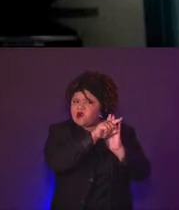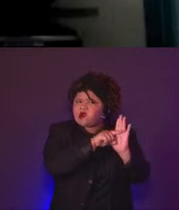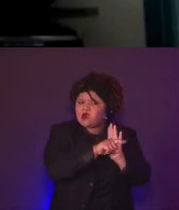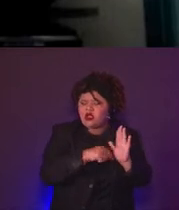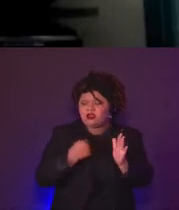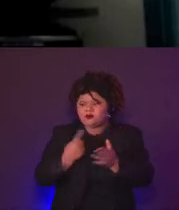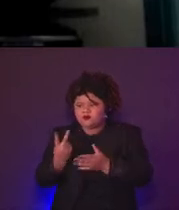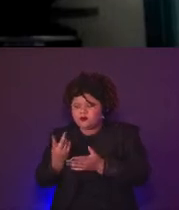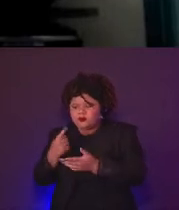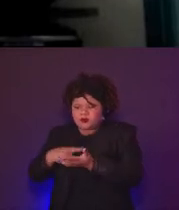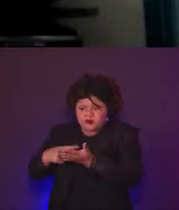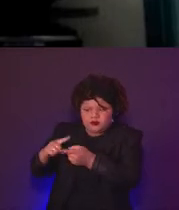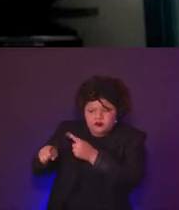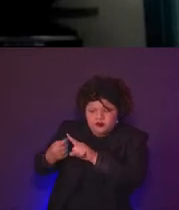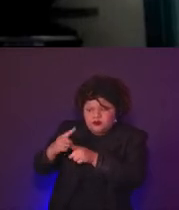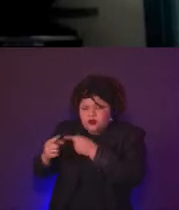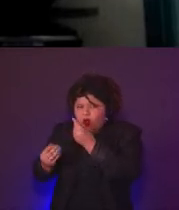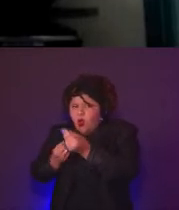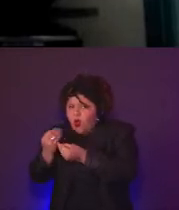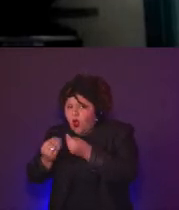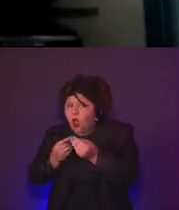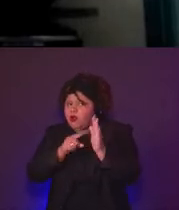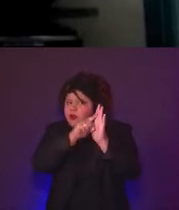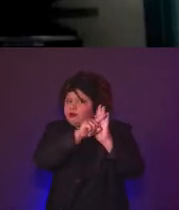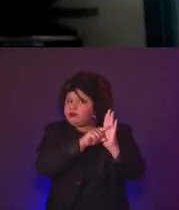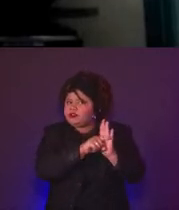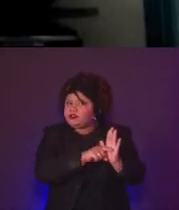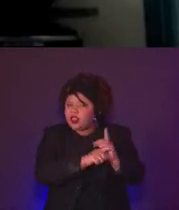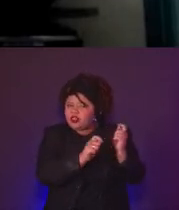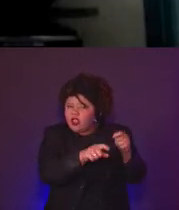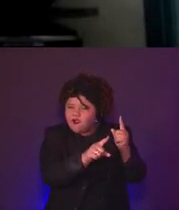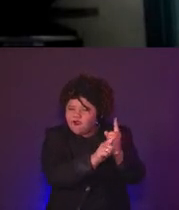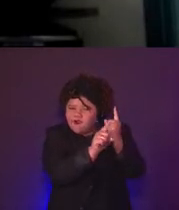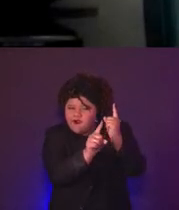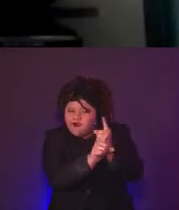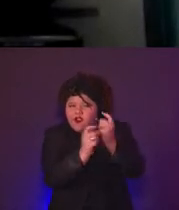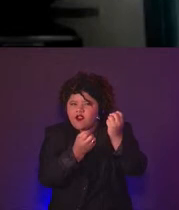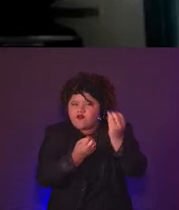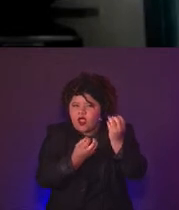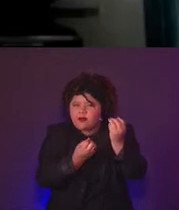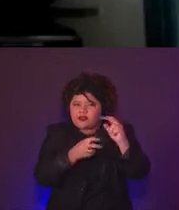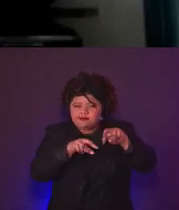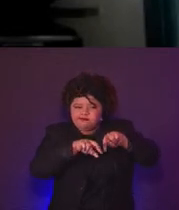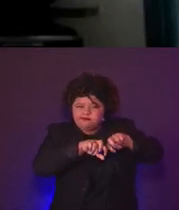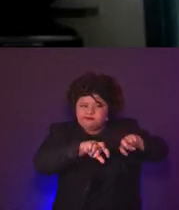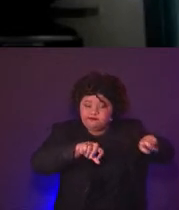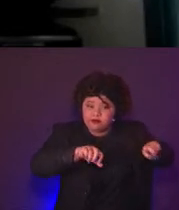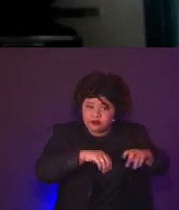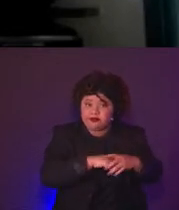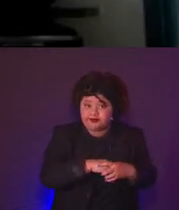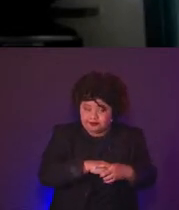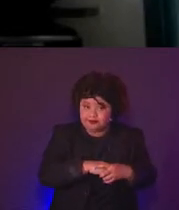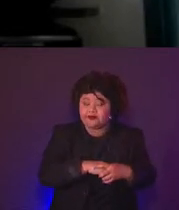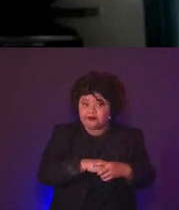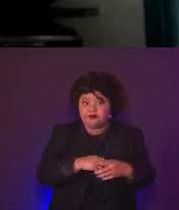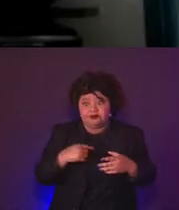there about this? We really just ran into a stone wall. Nobody seemed to really have it. So we decided to